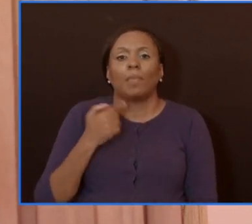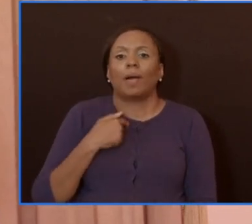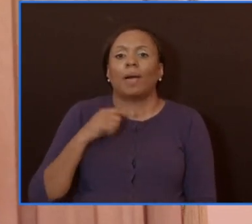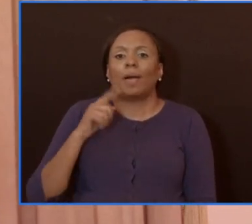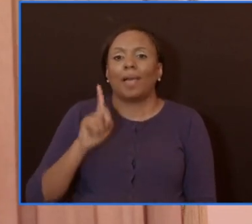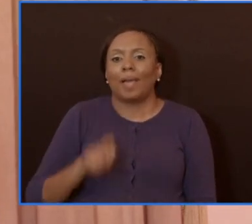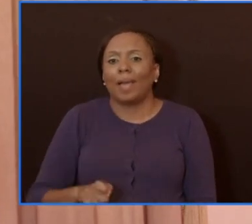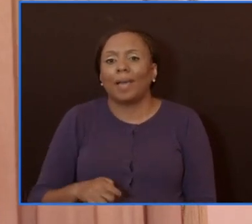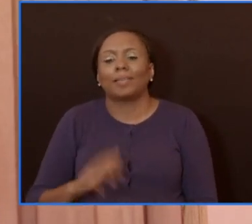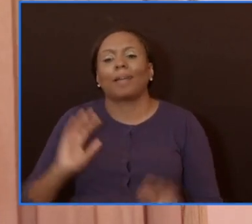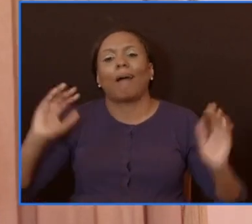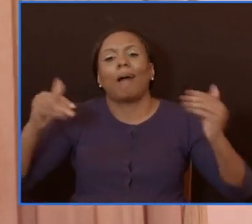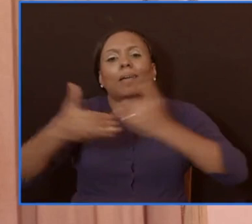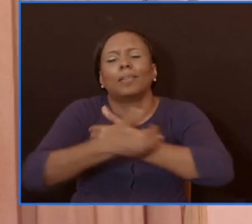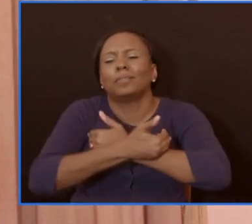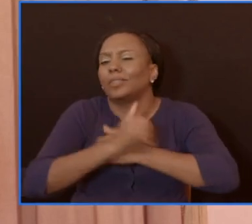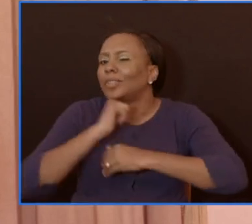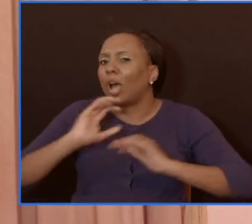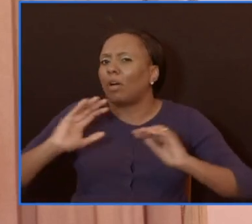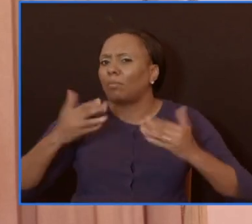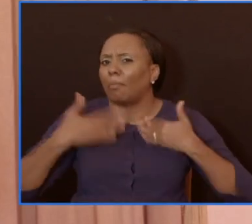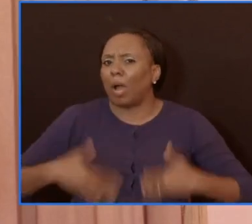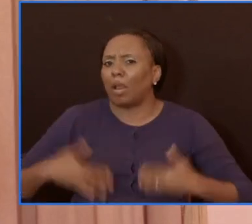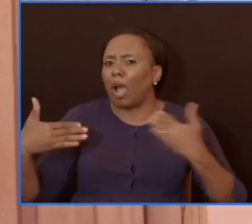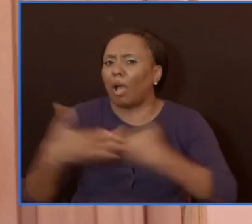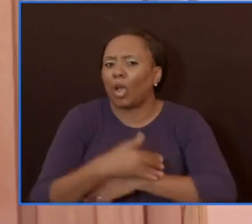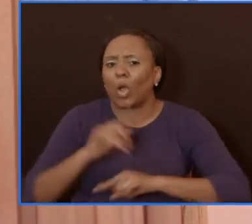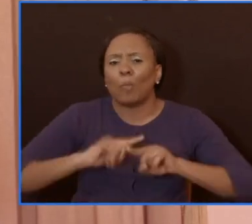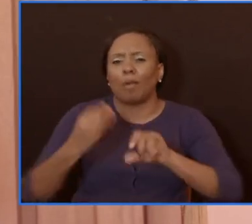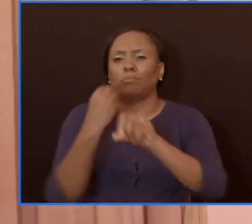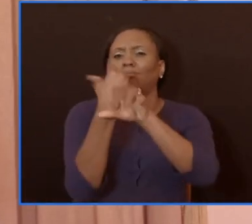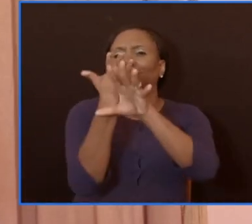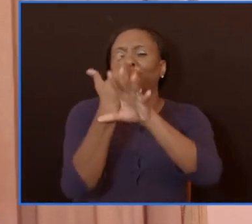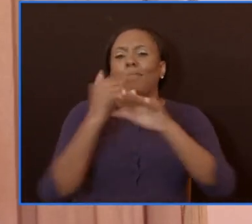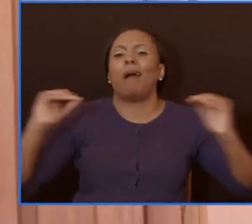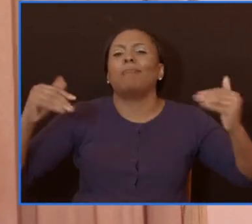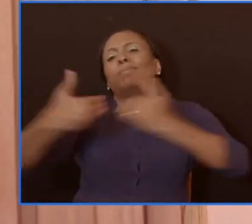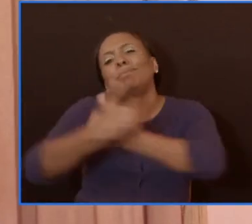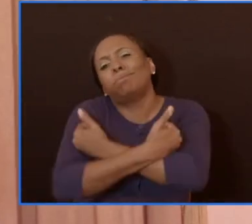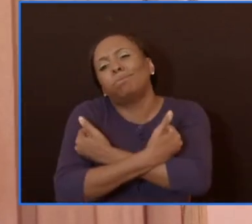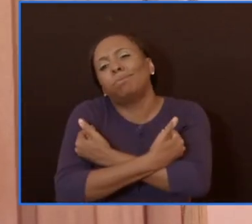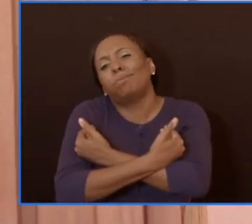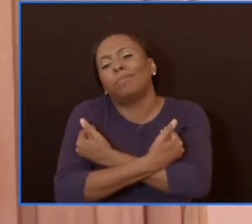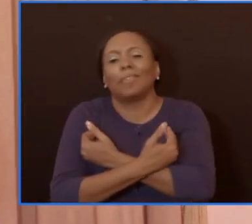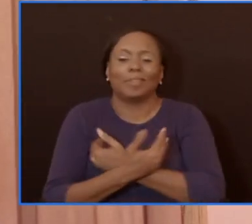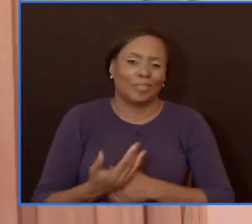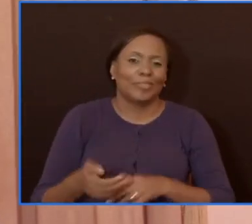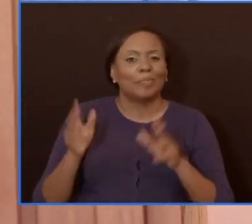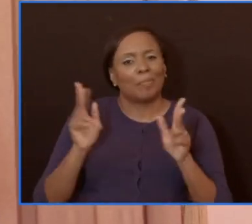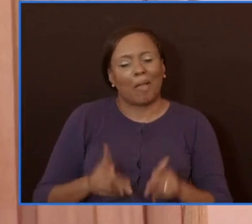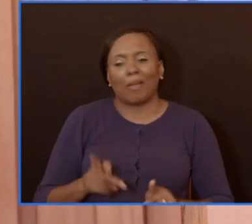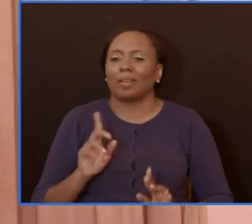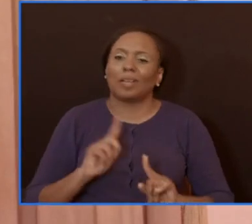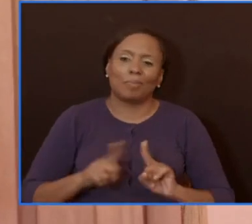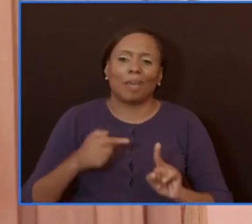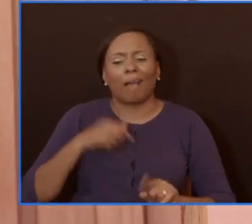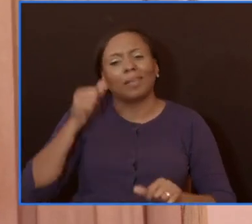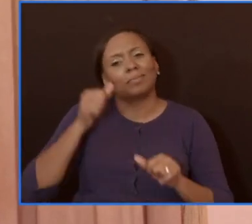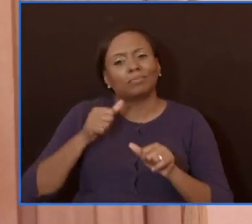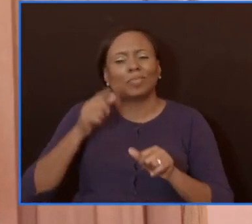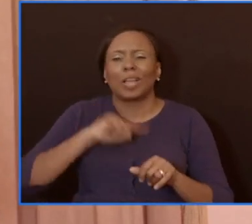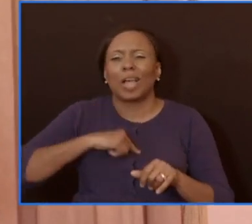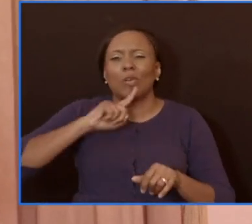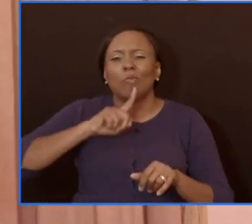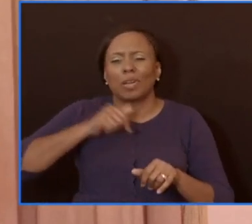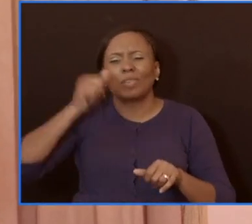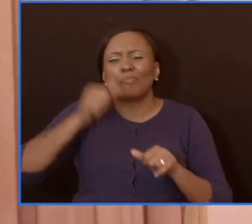and who recognized me and sent messages to me. So I understand the emotion that goes with it, but I'm asking us for now, let